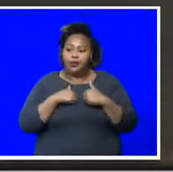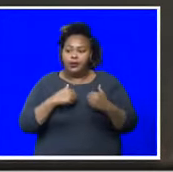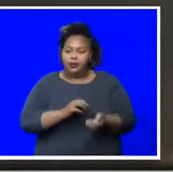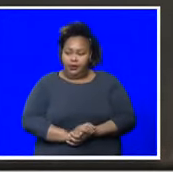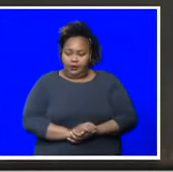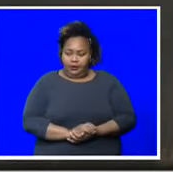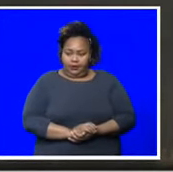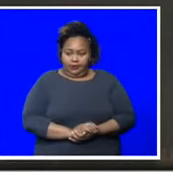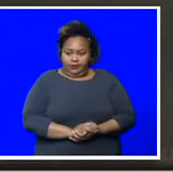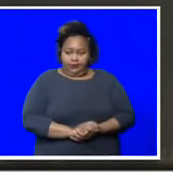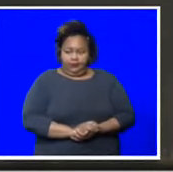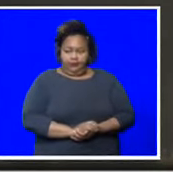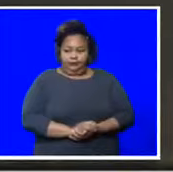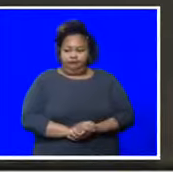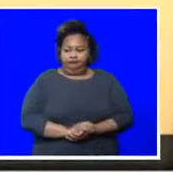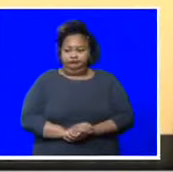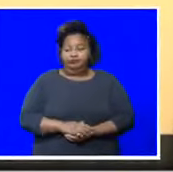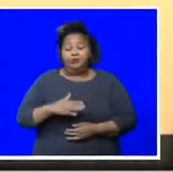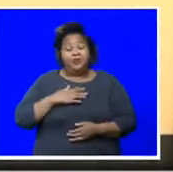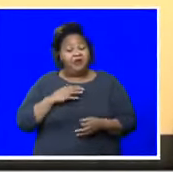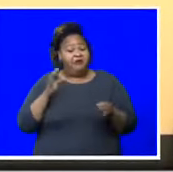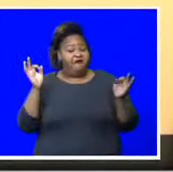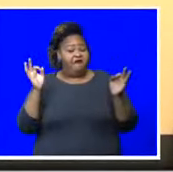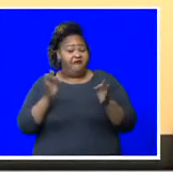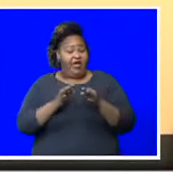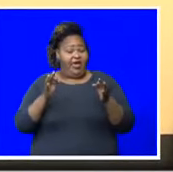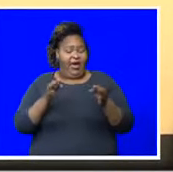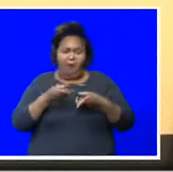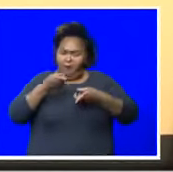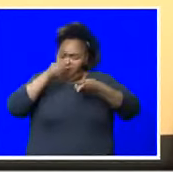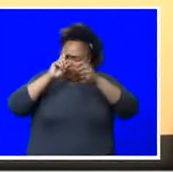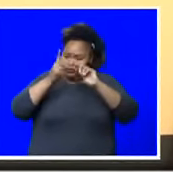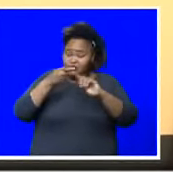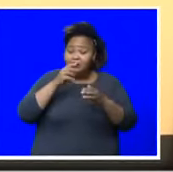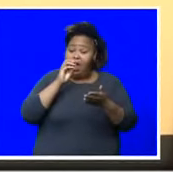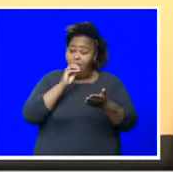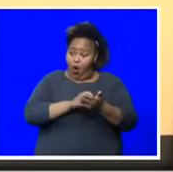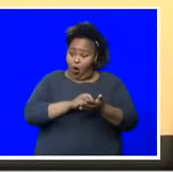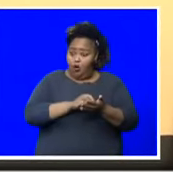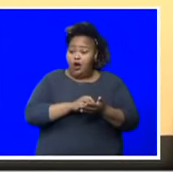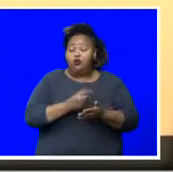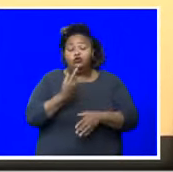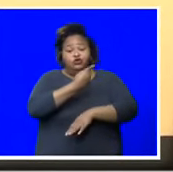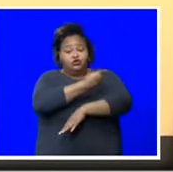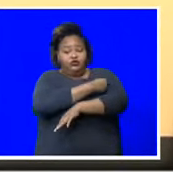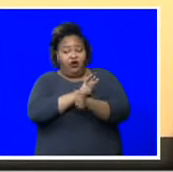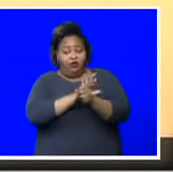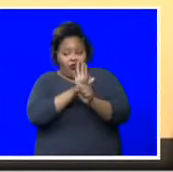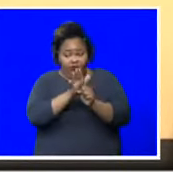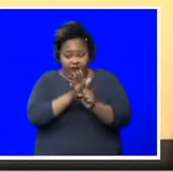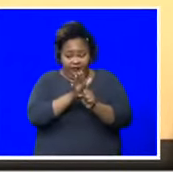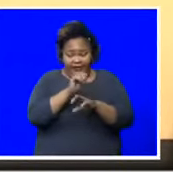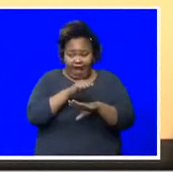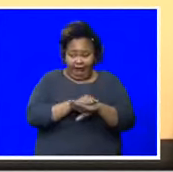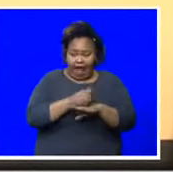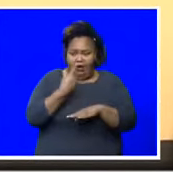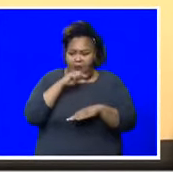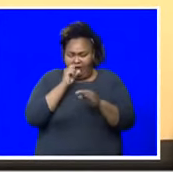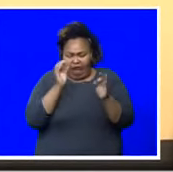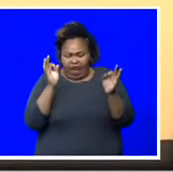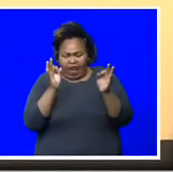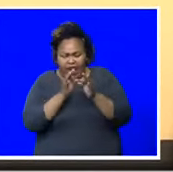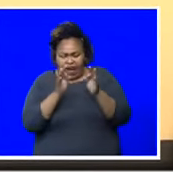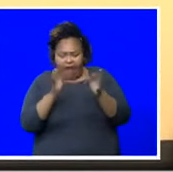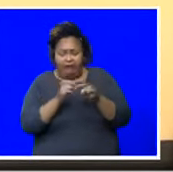emathuba lamanye angivelele ukuthi ngiyojova but ukuthi ngesaba but lamhla I'm glad ukuthi nidile